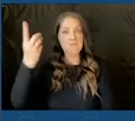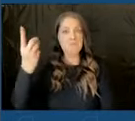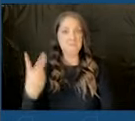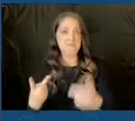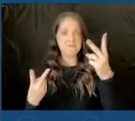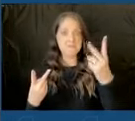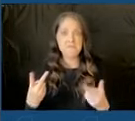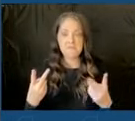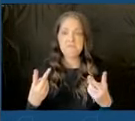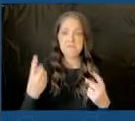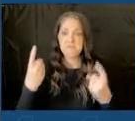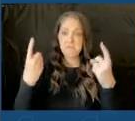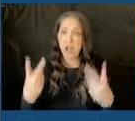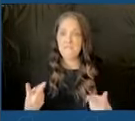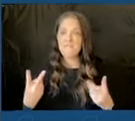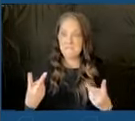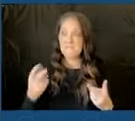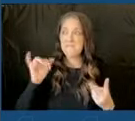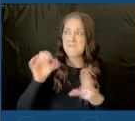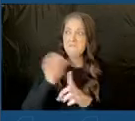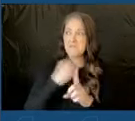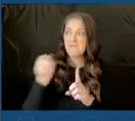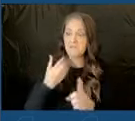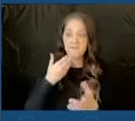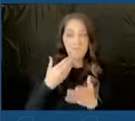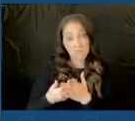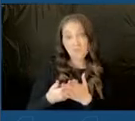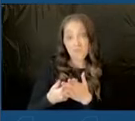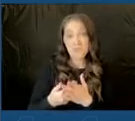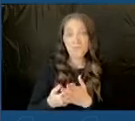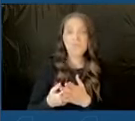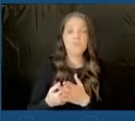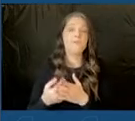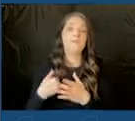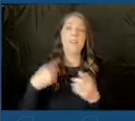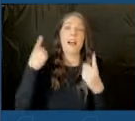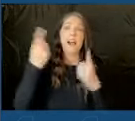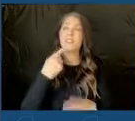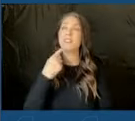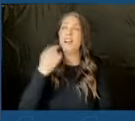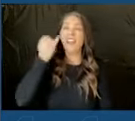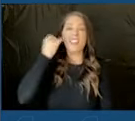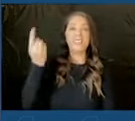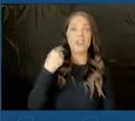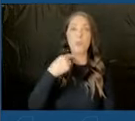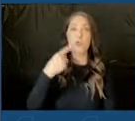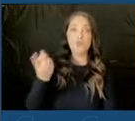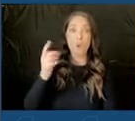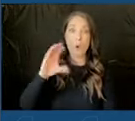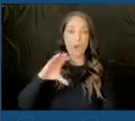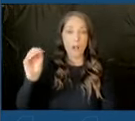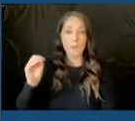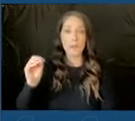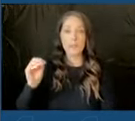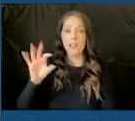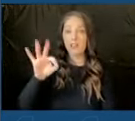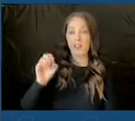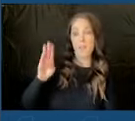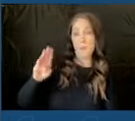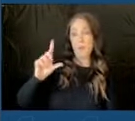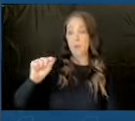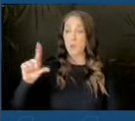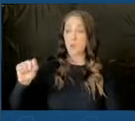always joke that if someone had told the majority of workers in February of 2020 that you can now work flexible from